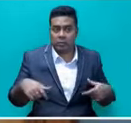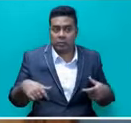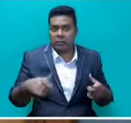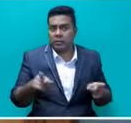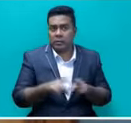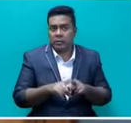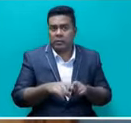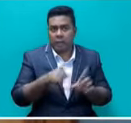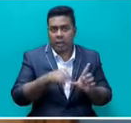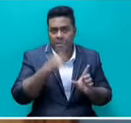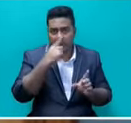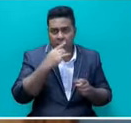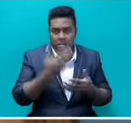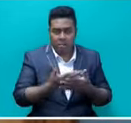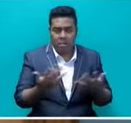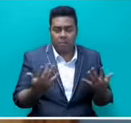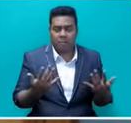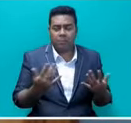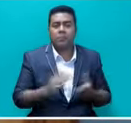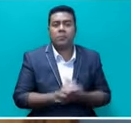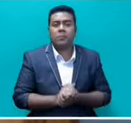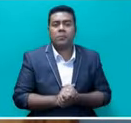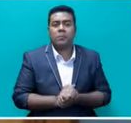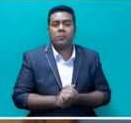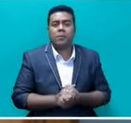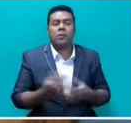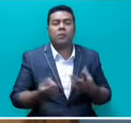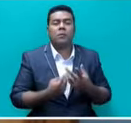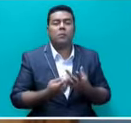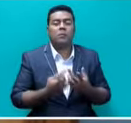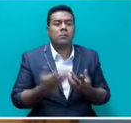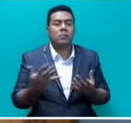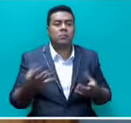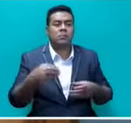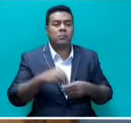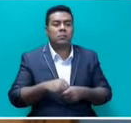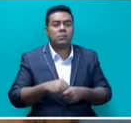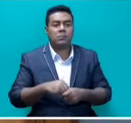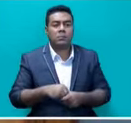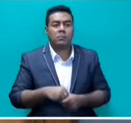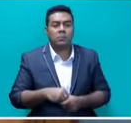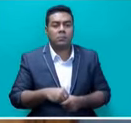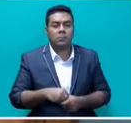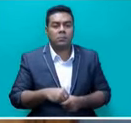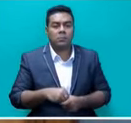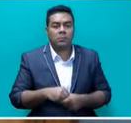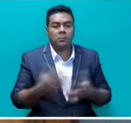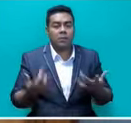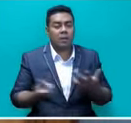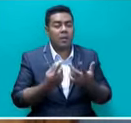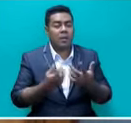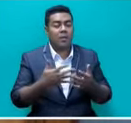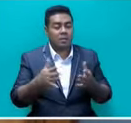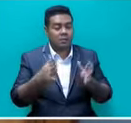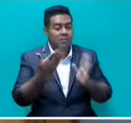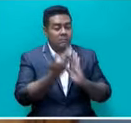juveniles are given, or other sentences that